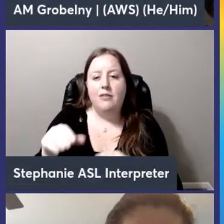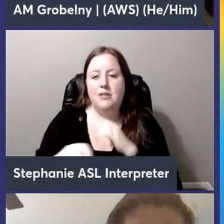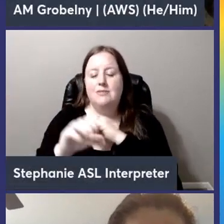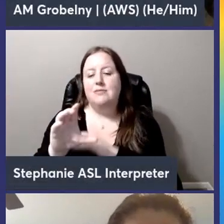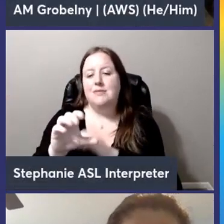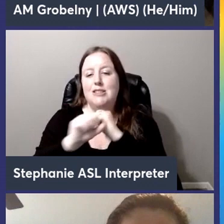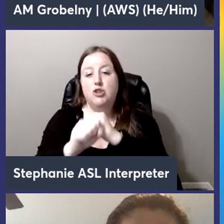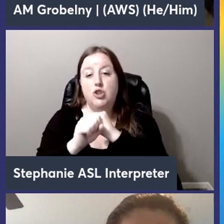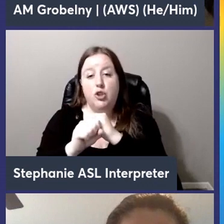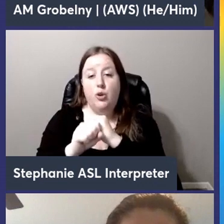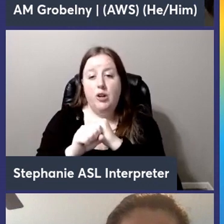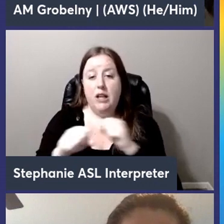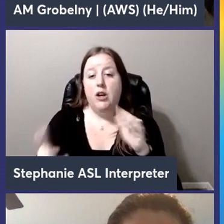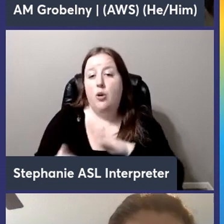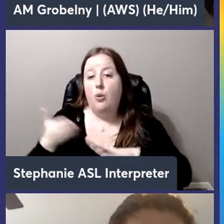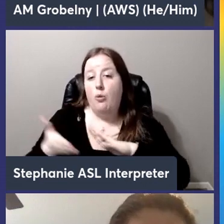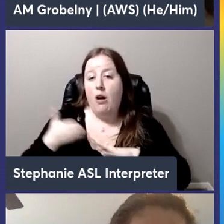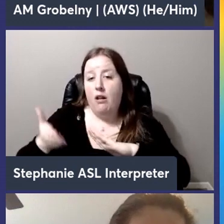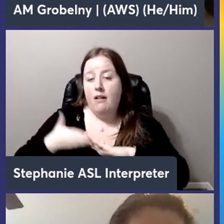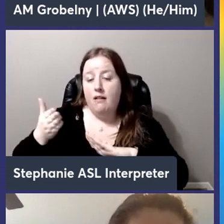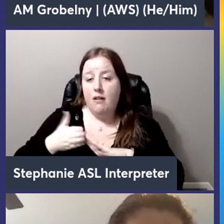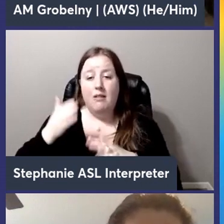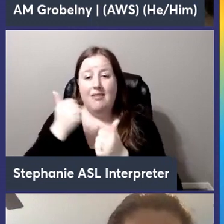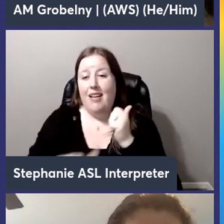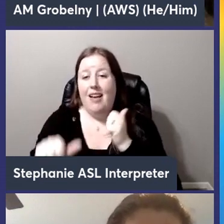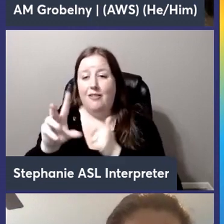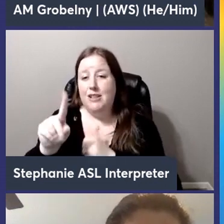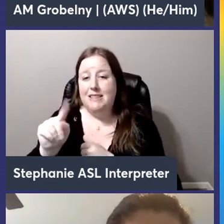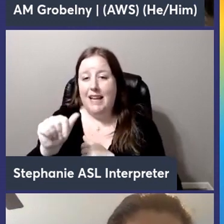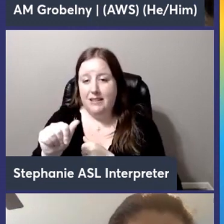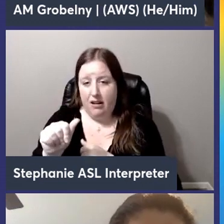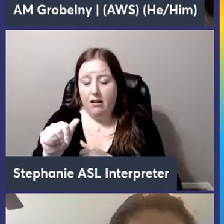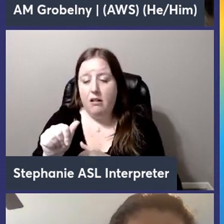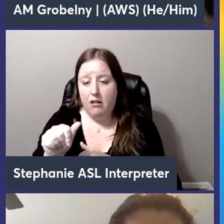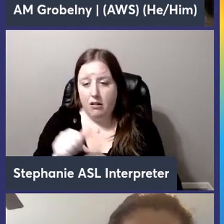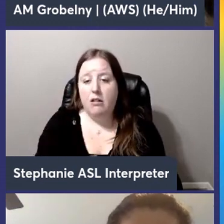sidecar, security sidecar, running alongside every data node